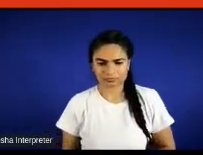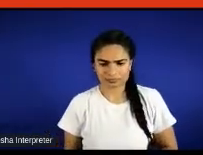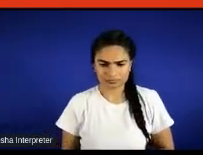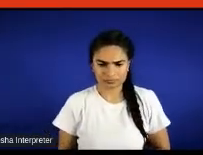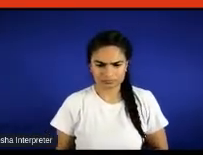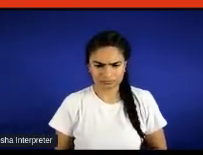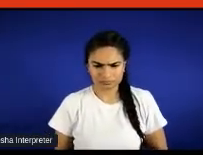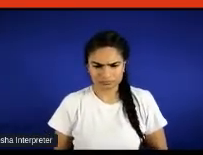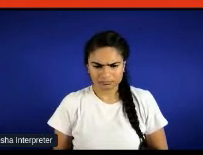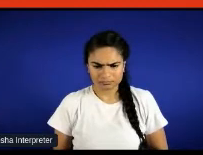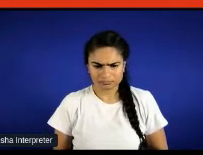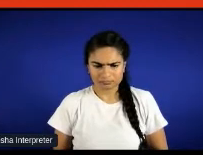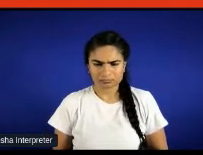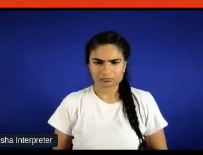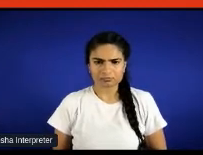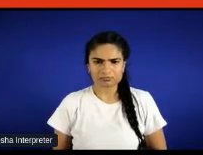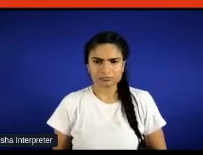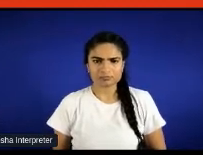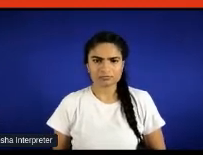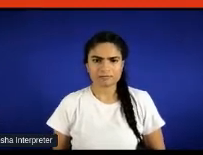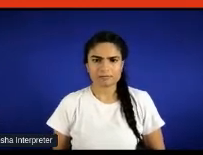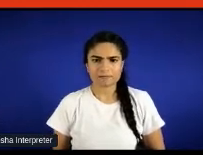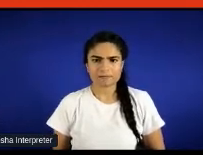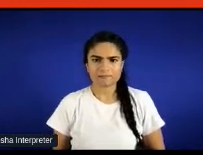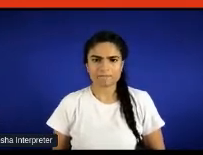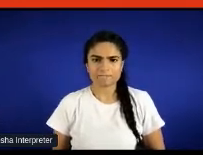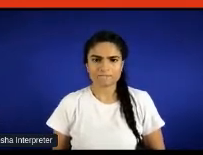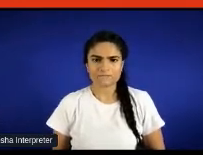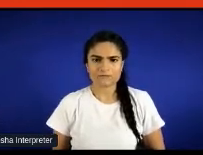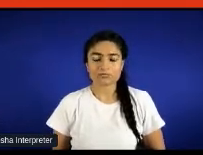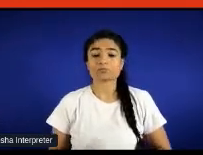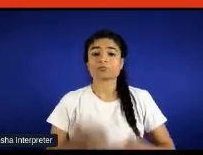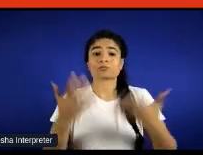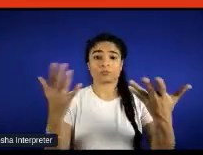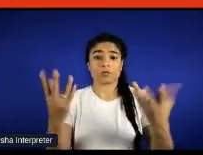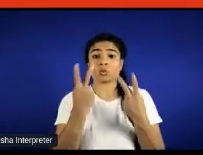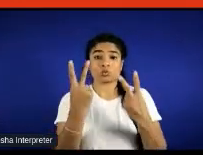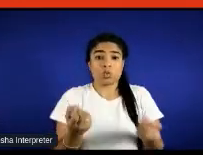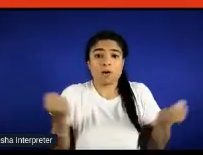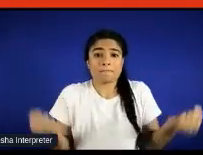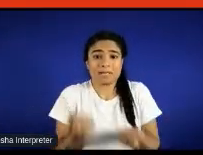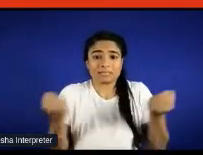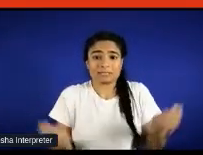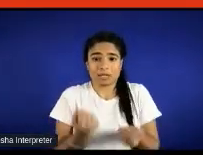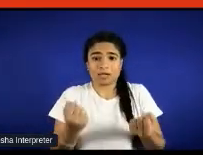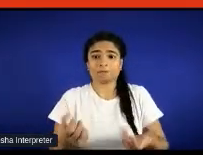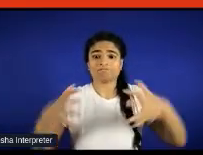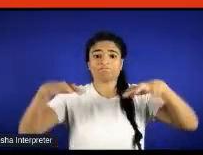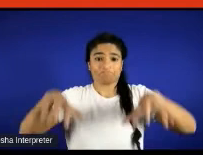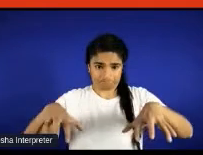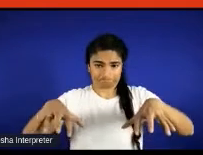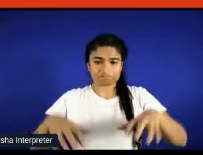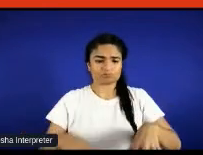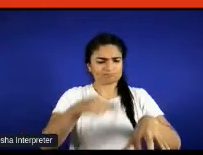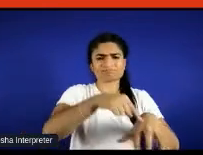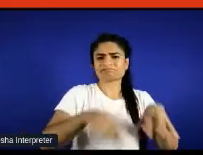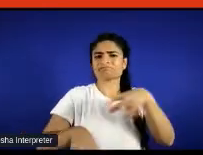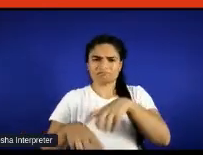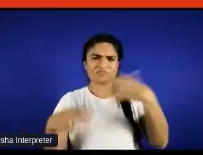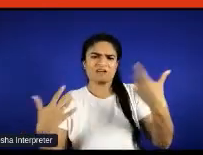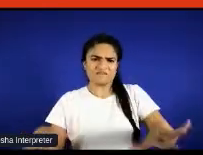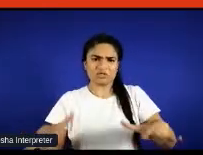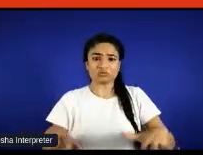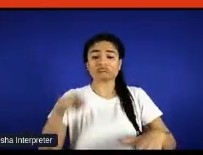I will take you into two practical or two case studies from Iraq country office. As I